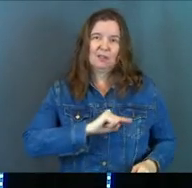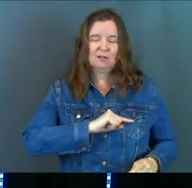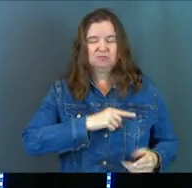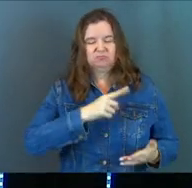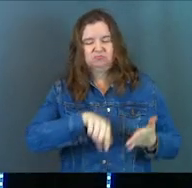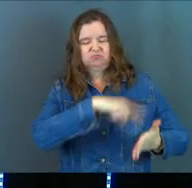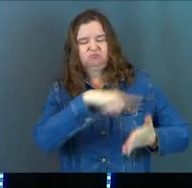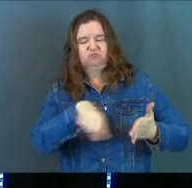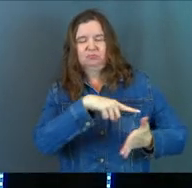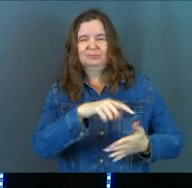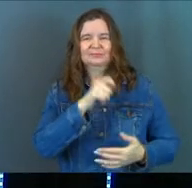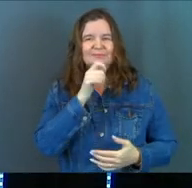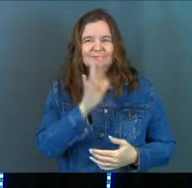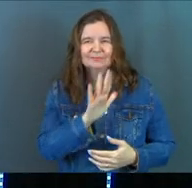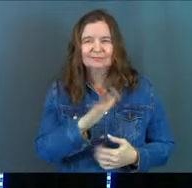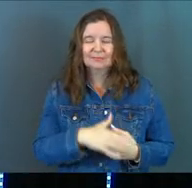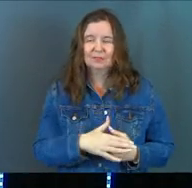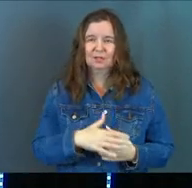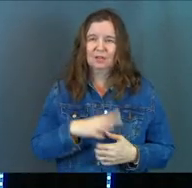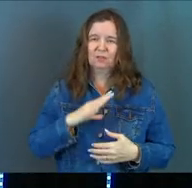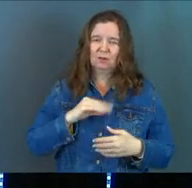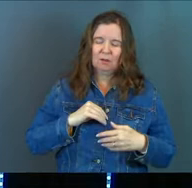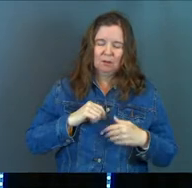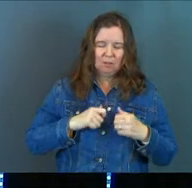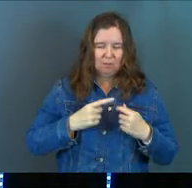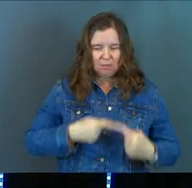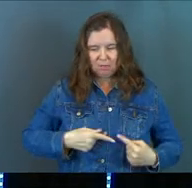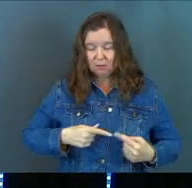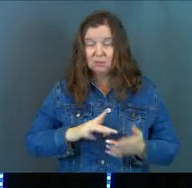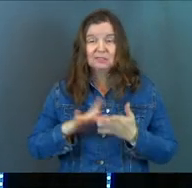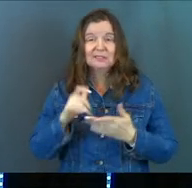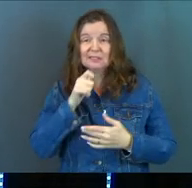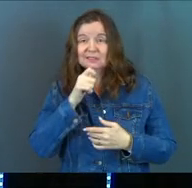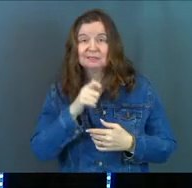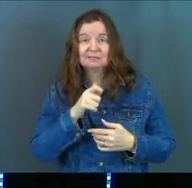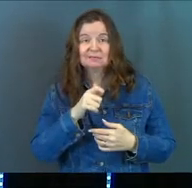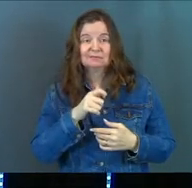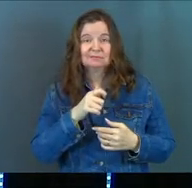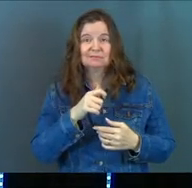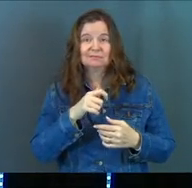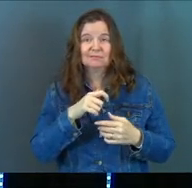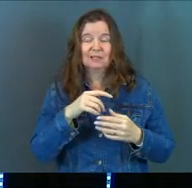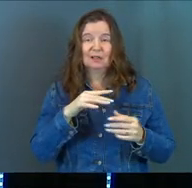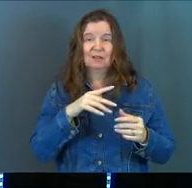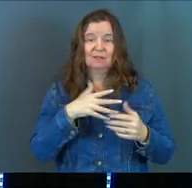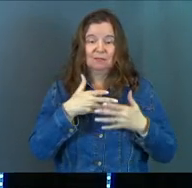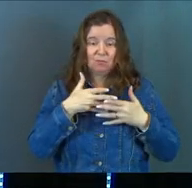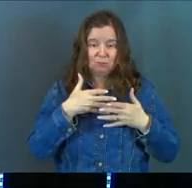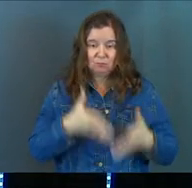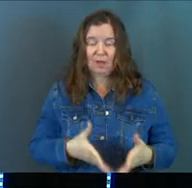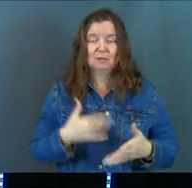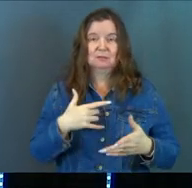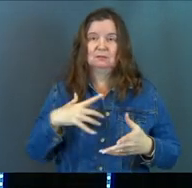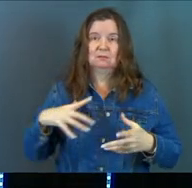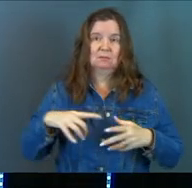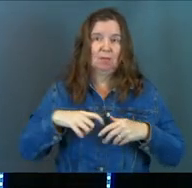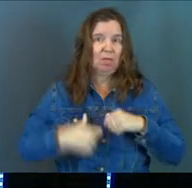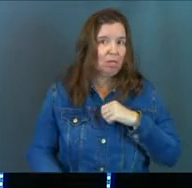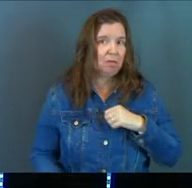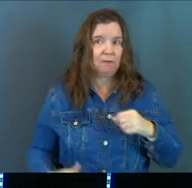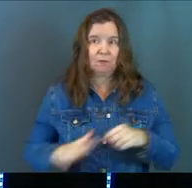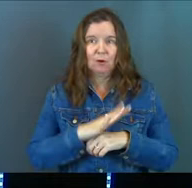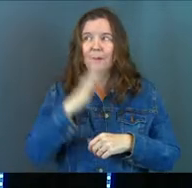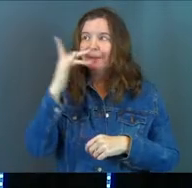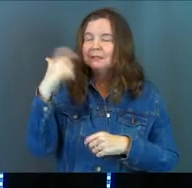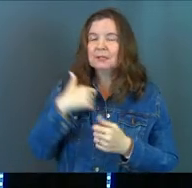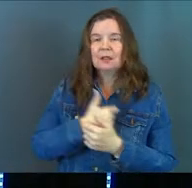trip. When we're bruised and broken, Jesus doesn't come and break us the rest of the way, because he